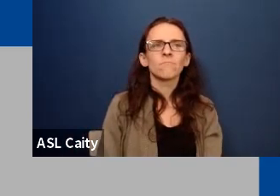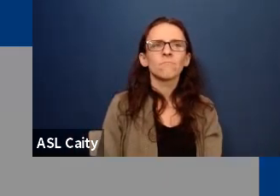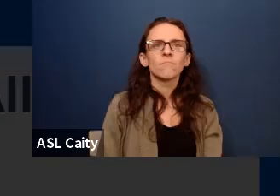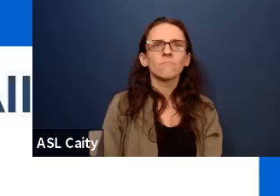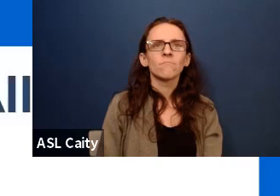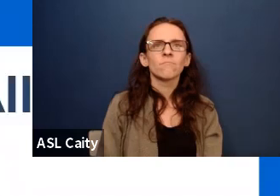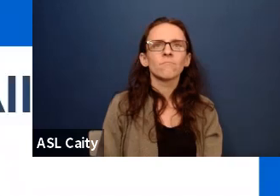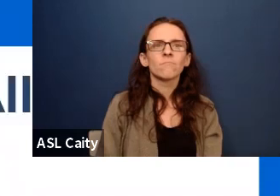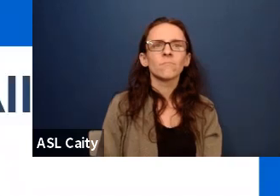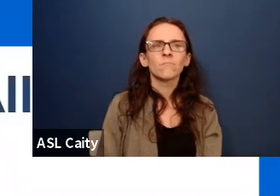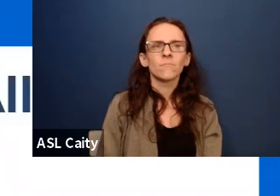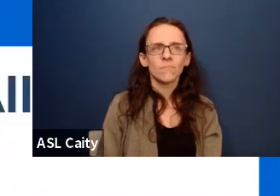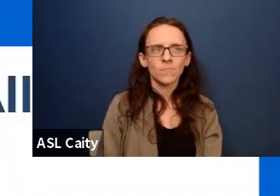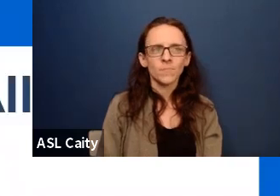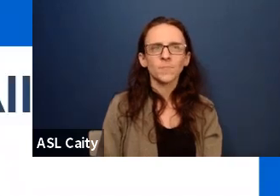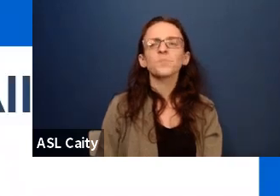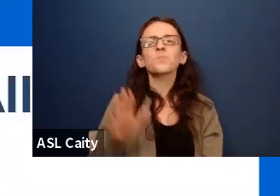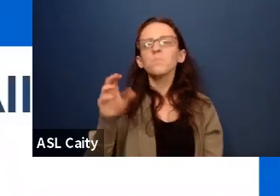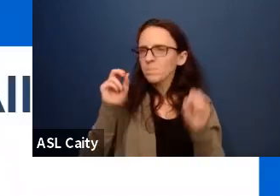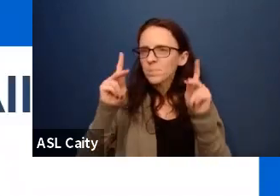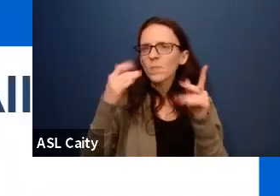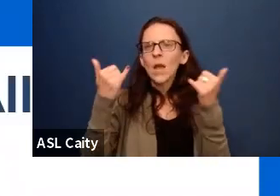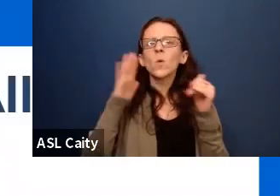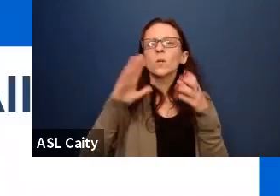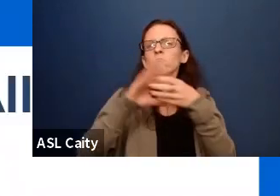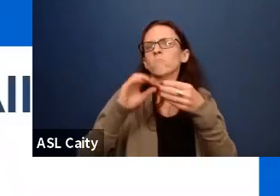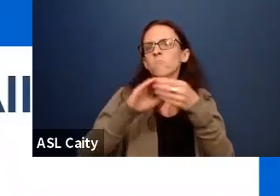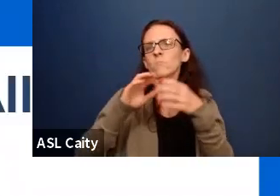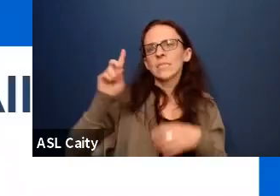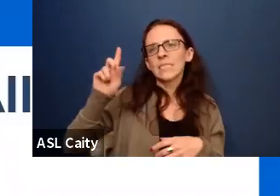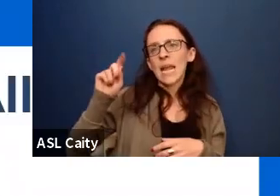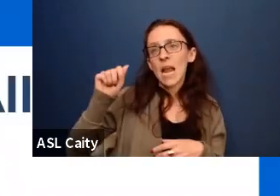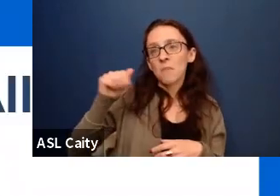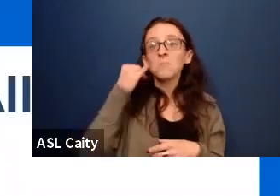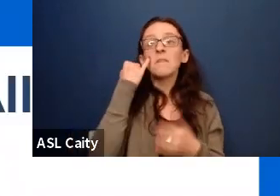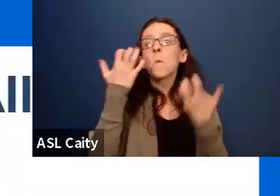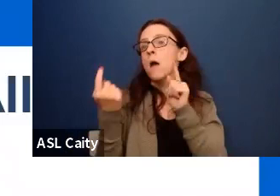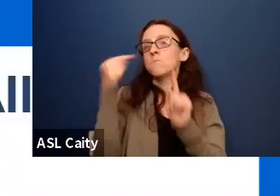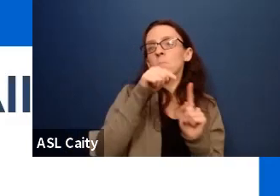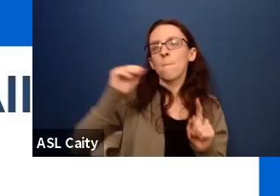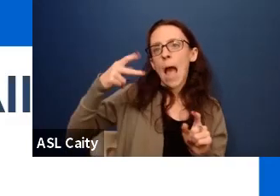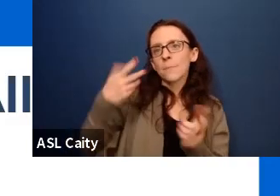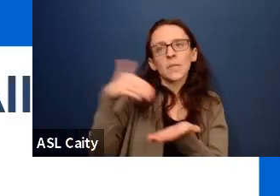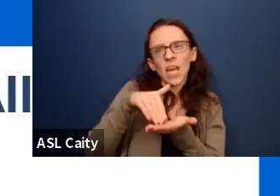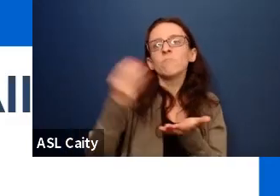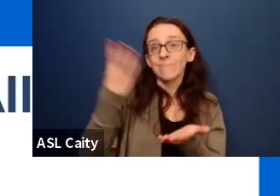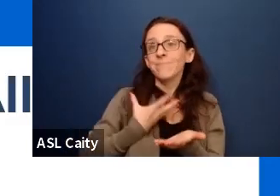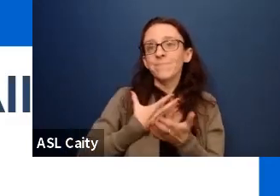I'm going to go into some of the data, but we can always go back to the maps.